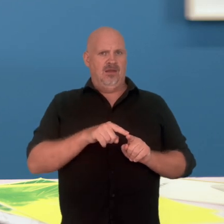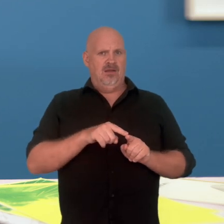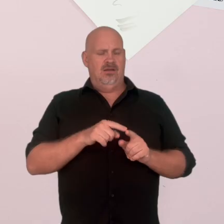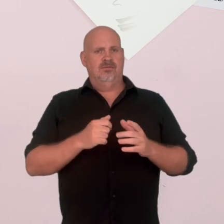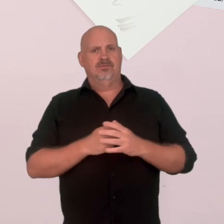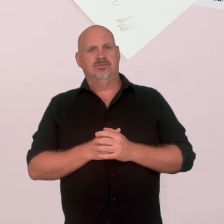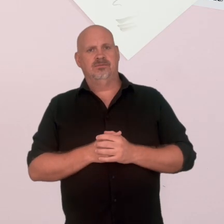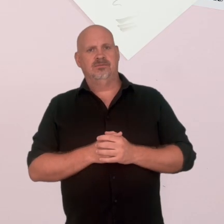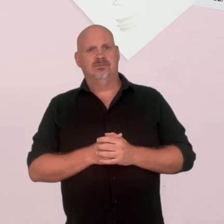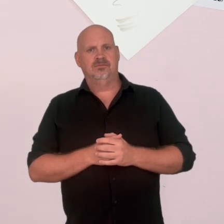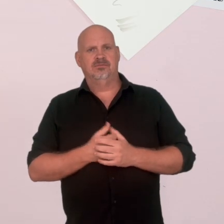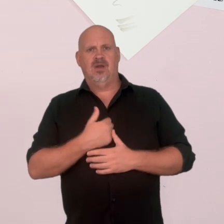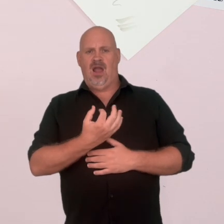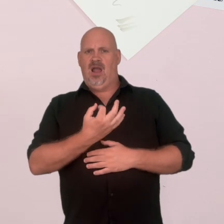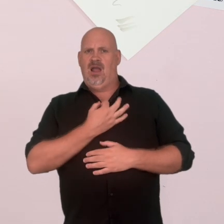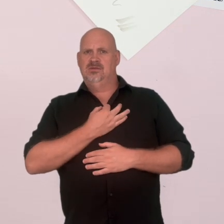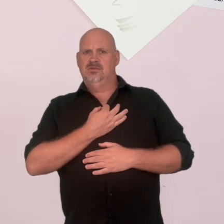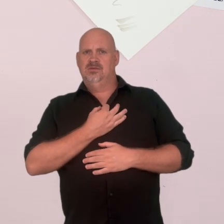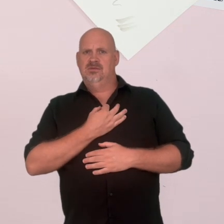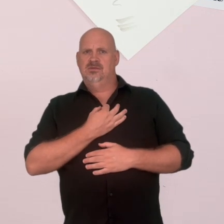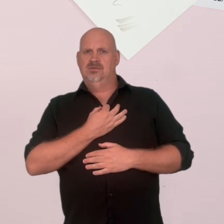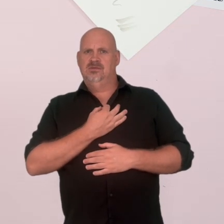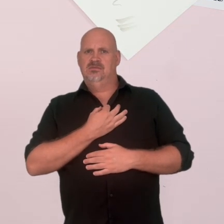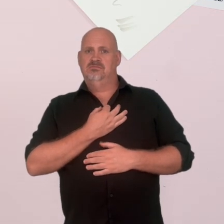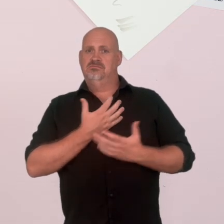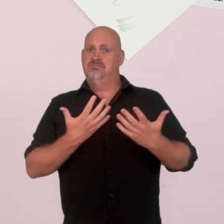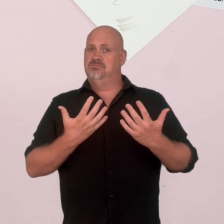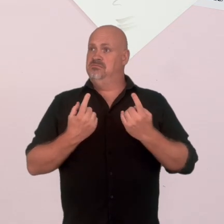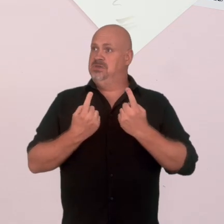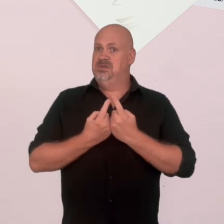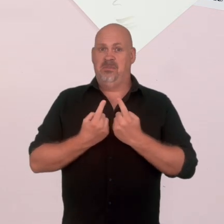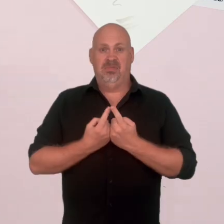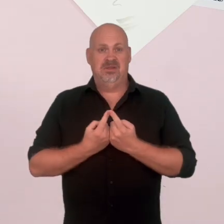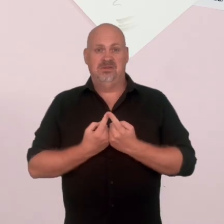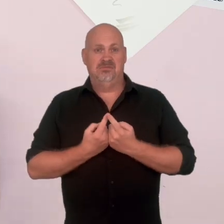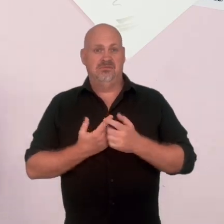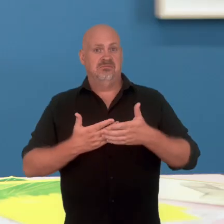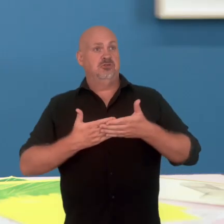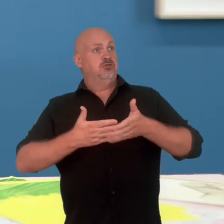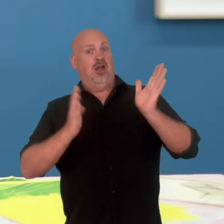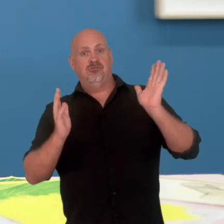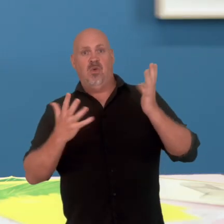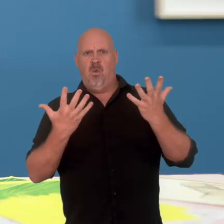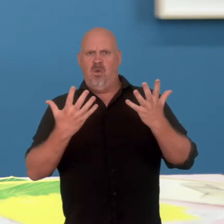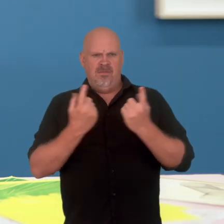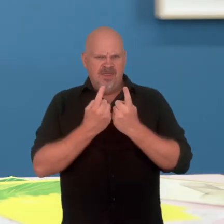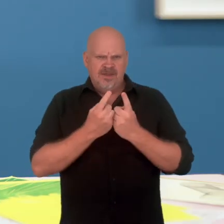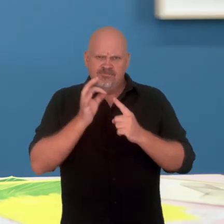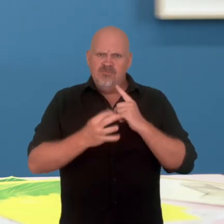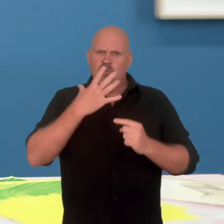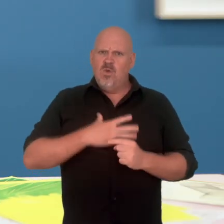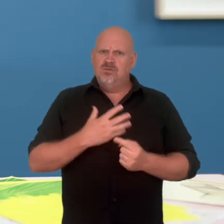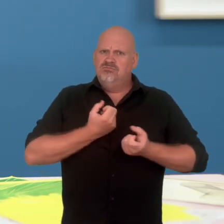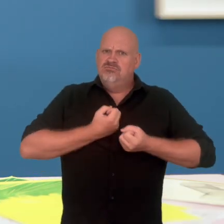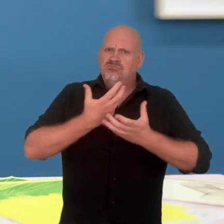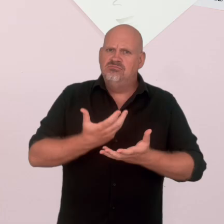and we ask ourselves, is there something very general or specific that you want to convey? And are there any